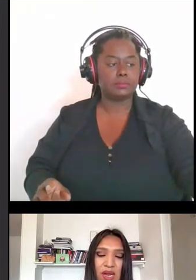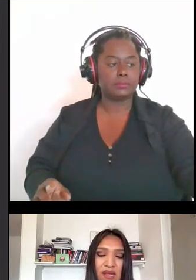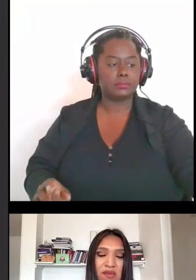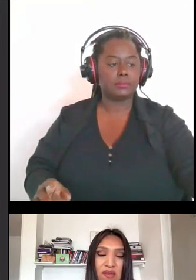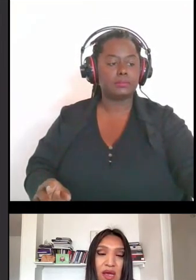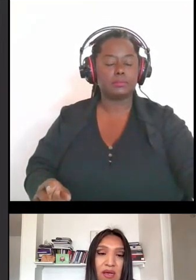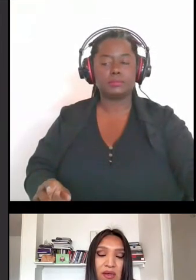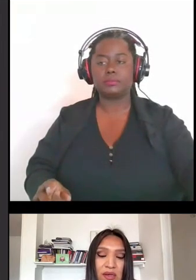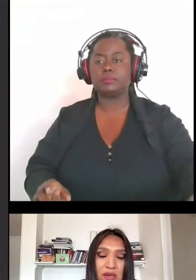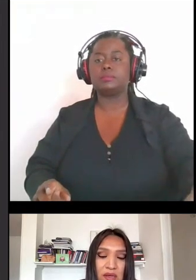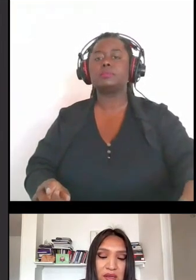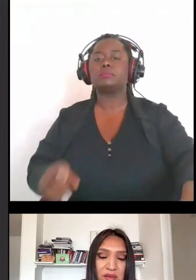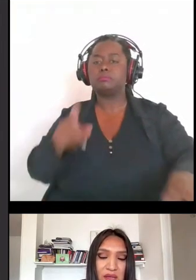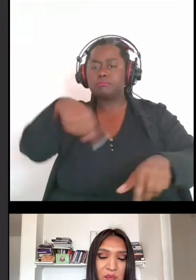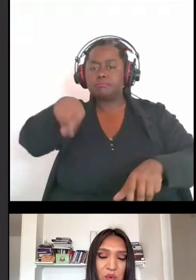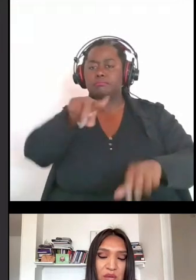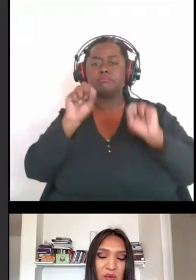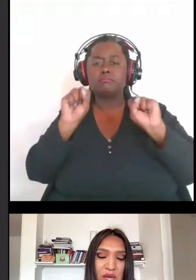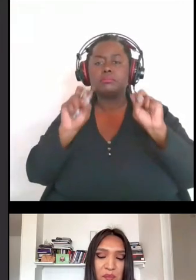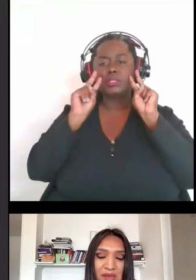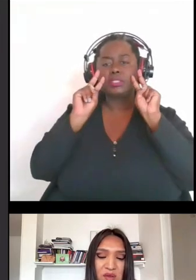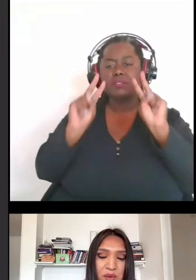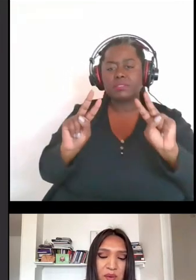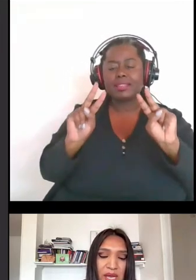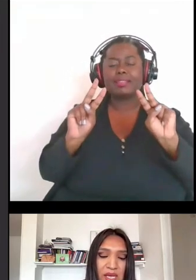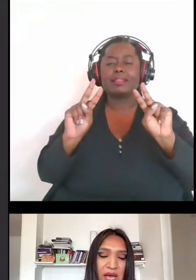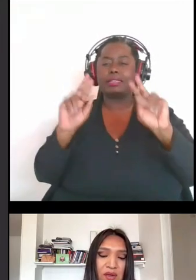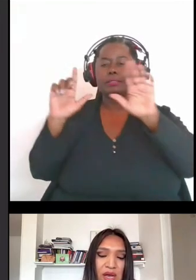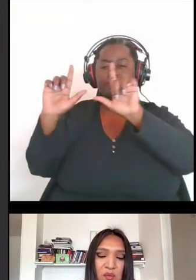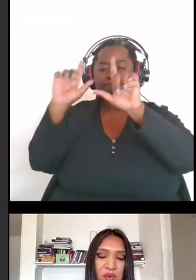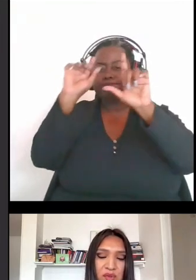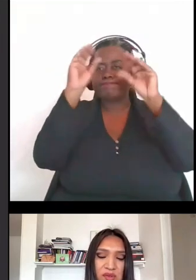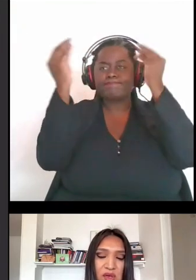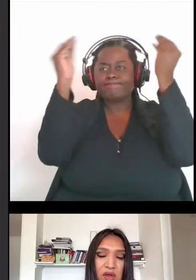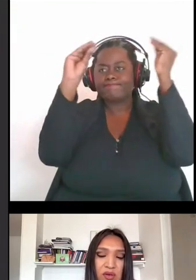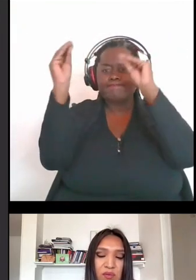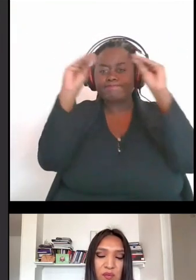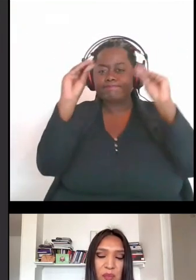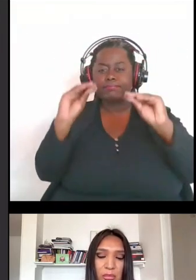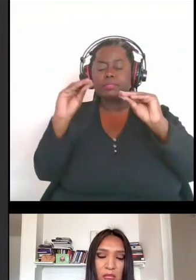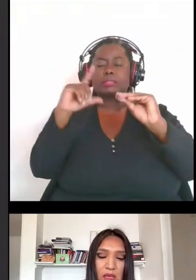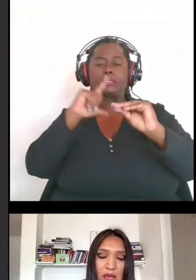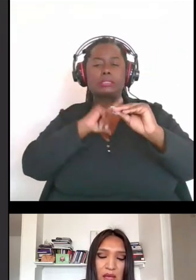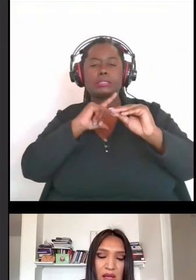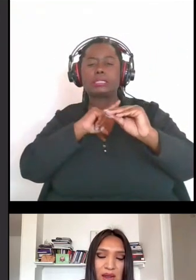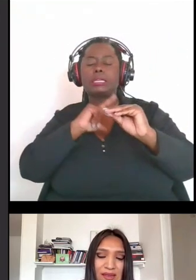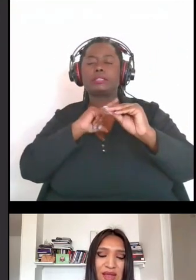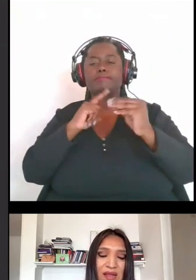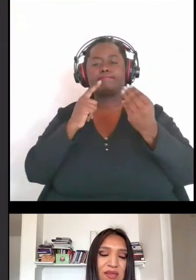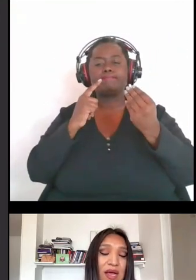so here we can see textures where sensuality violence